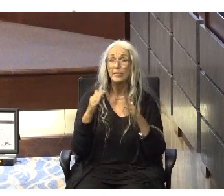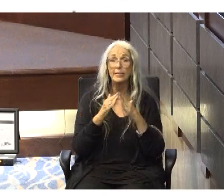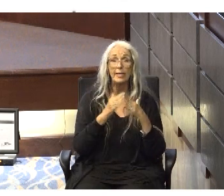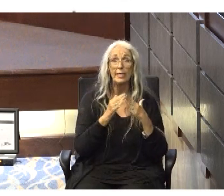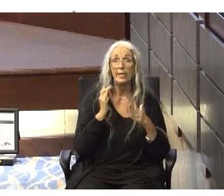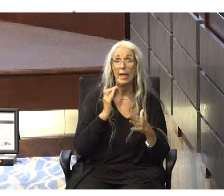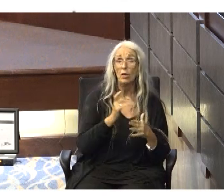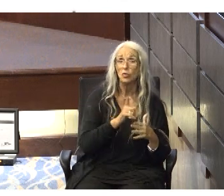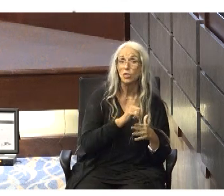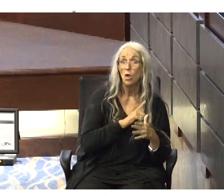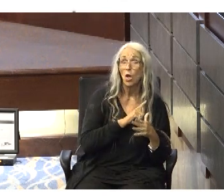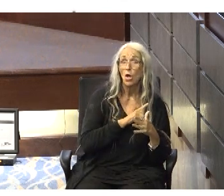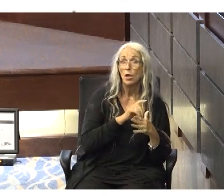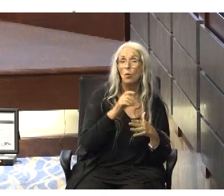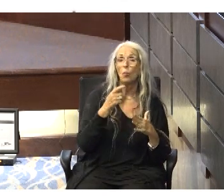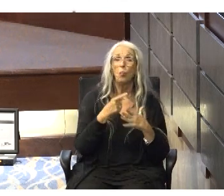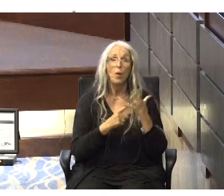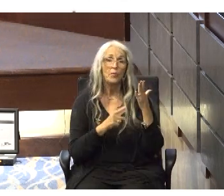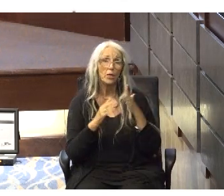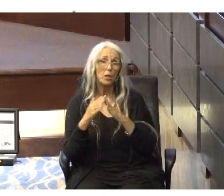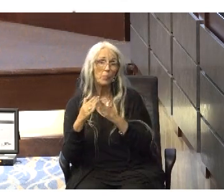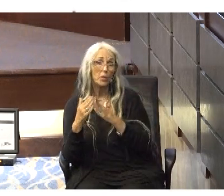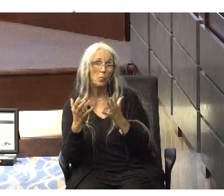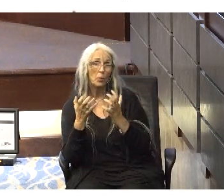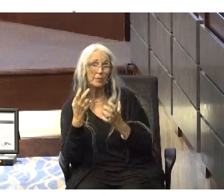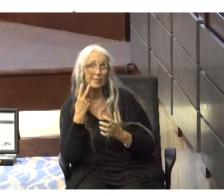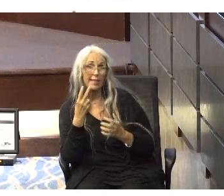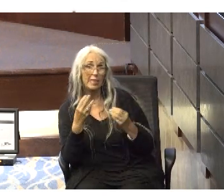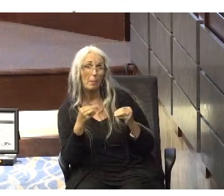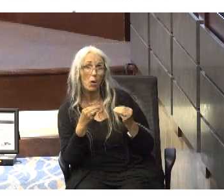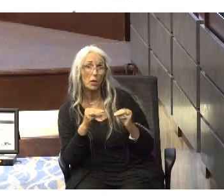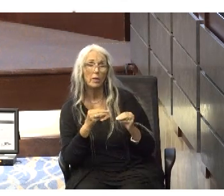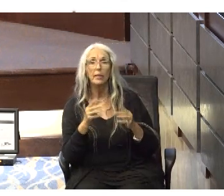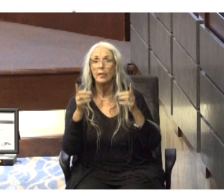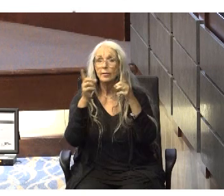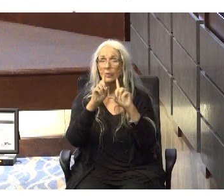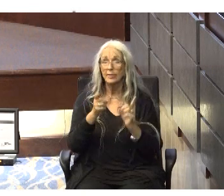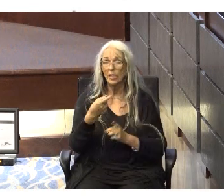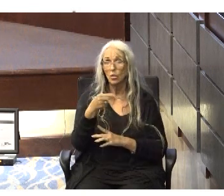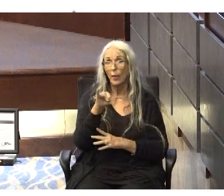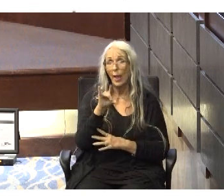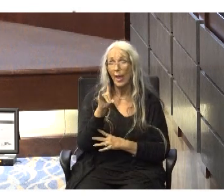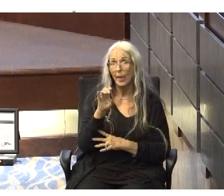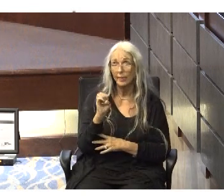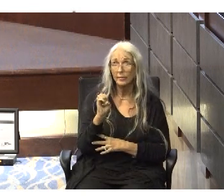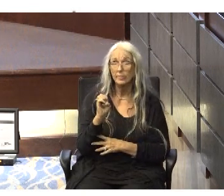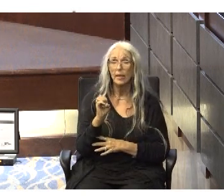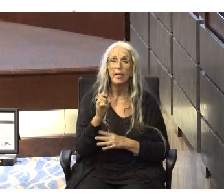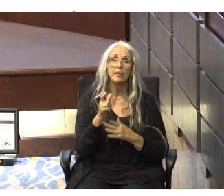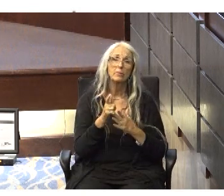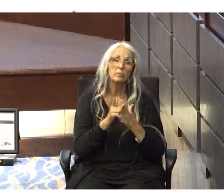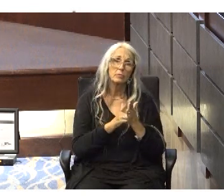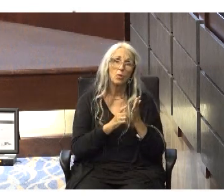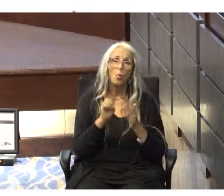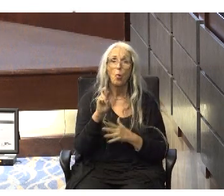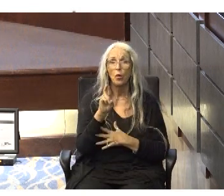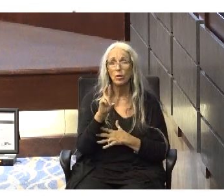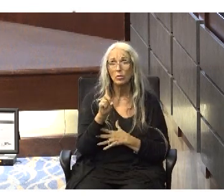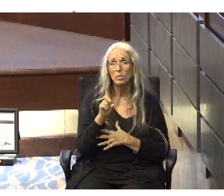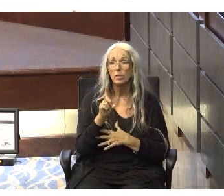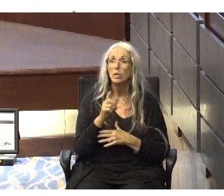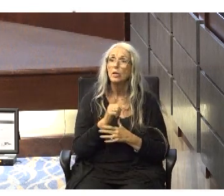standards are, what our community wants to see, the market. These design guides and our standards and ordinances that we have in place are really